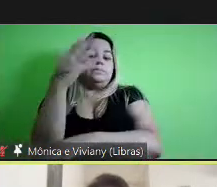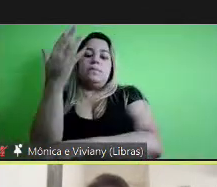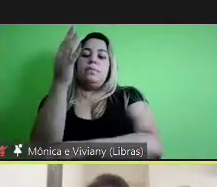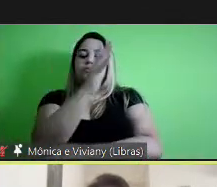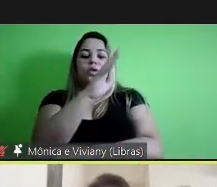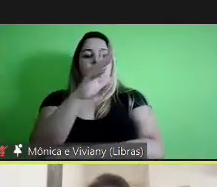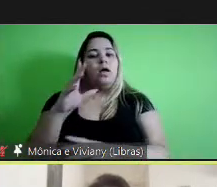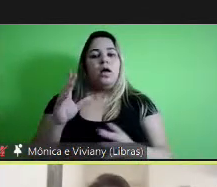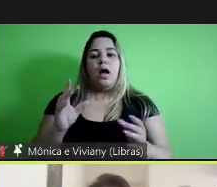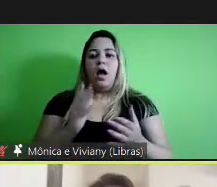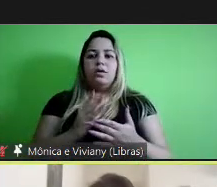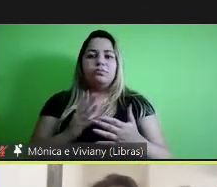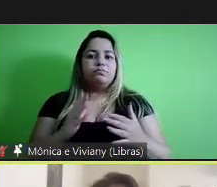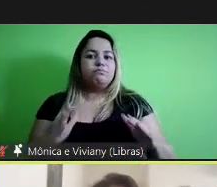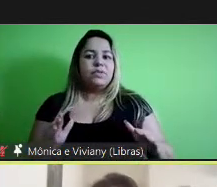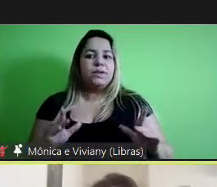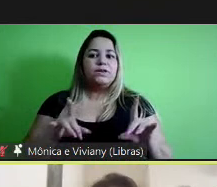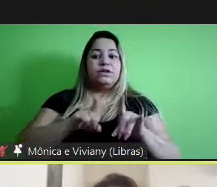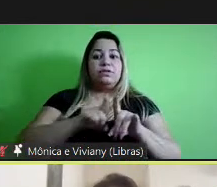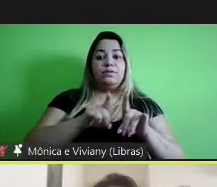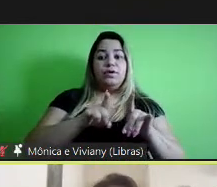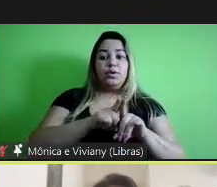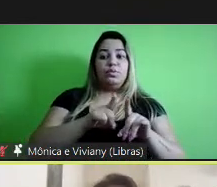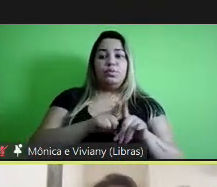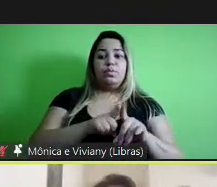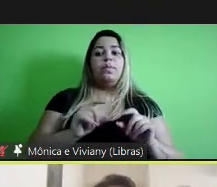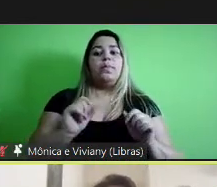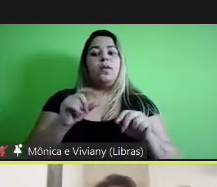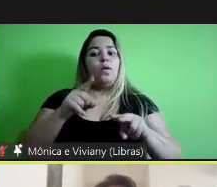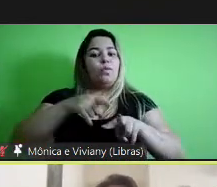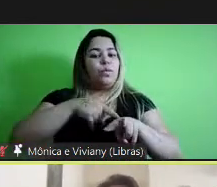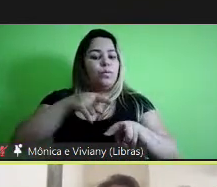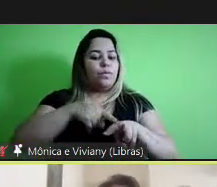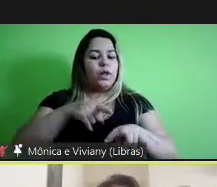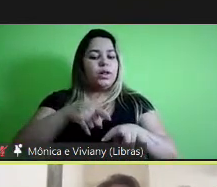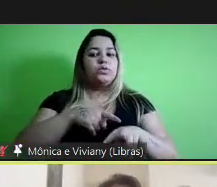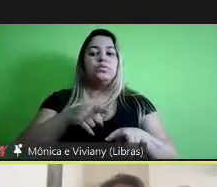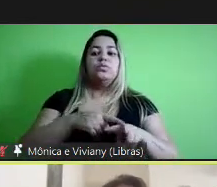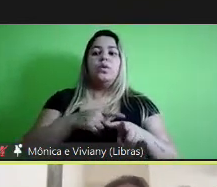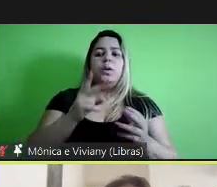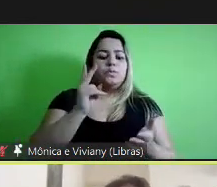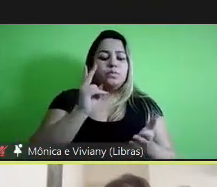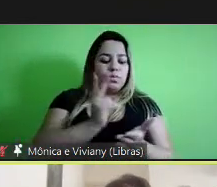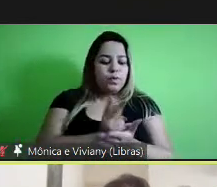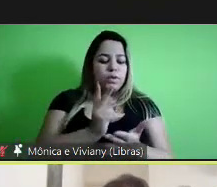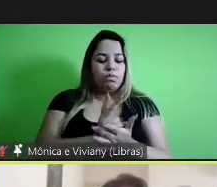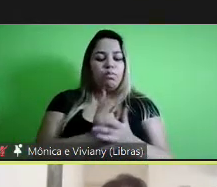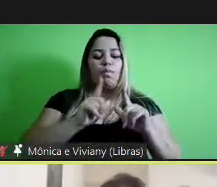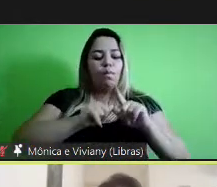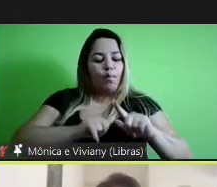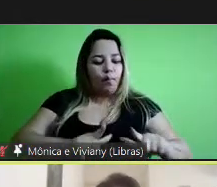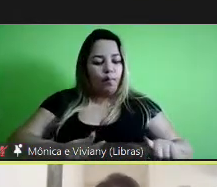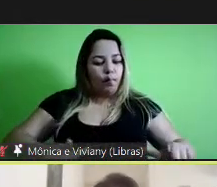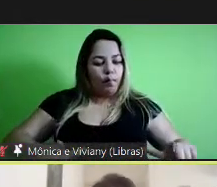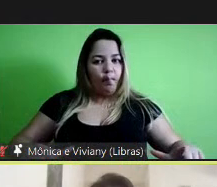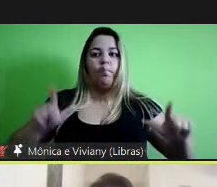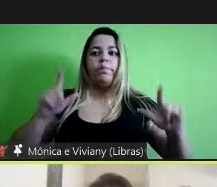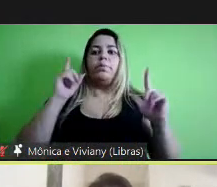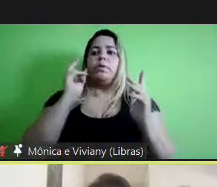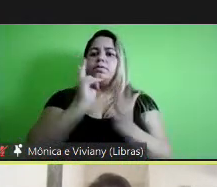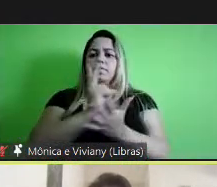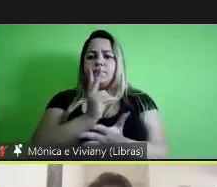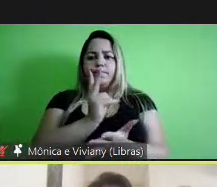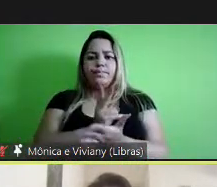nature that is degrading, and our foot is part of this ground, and